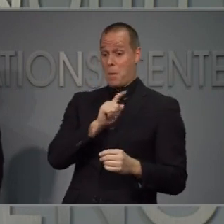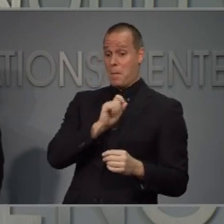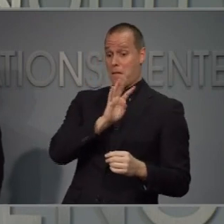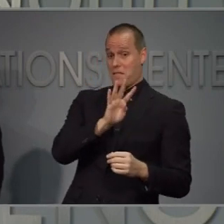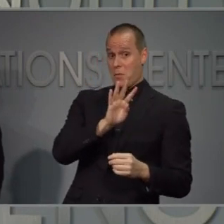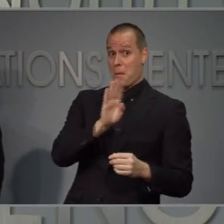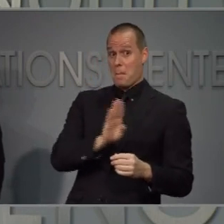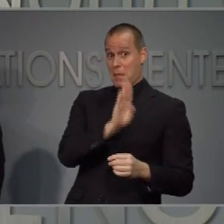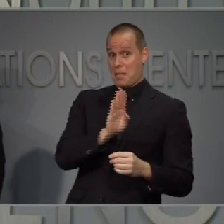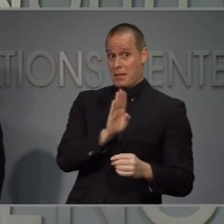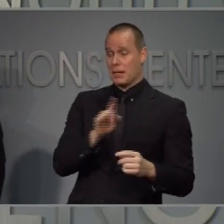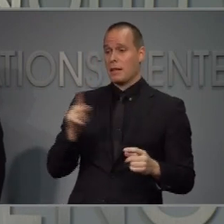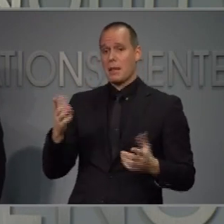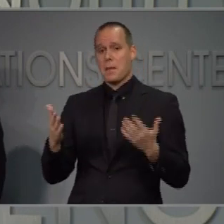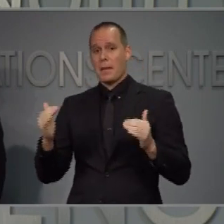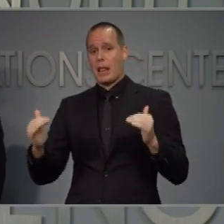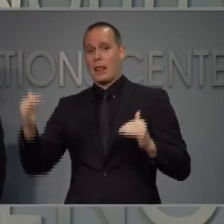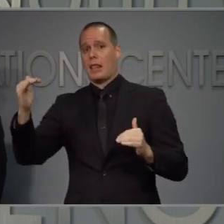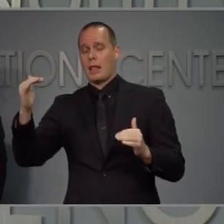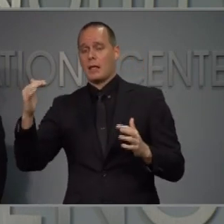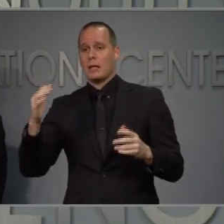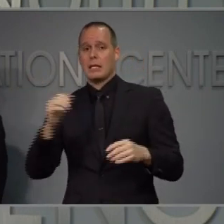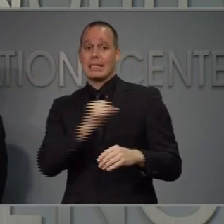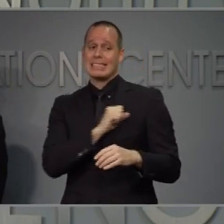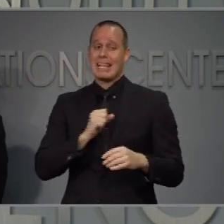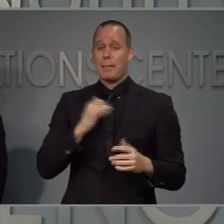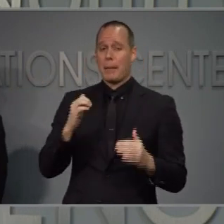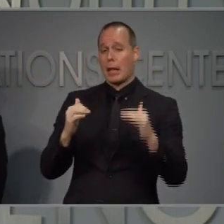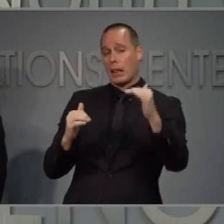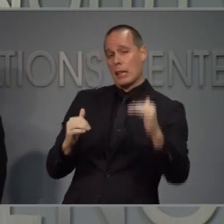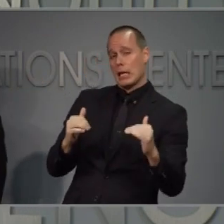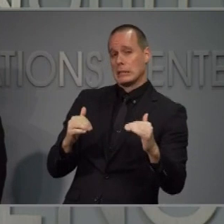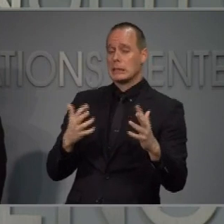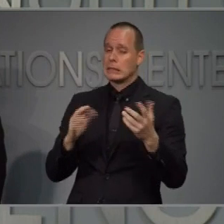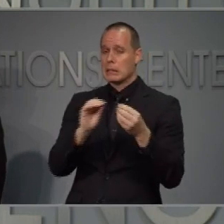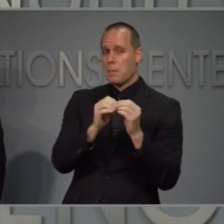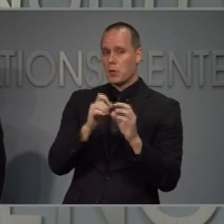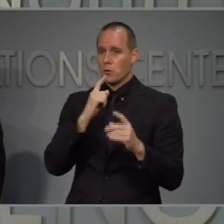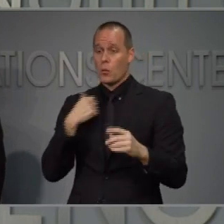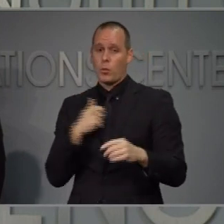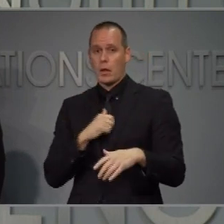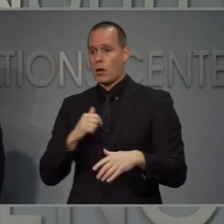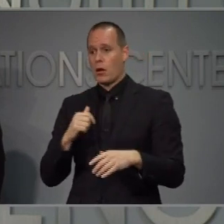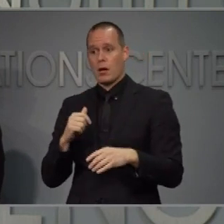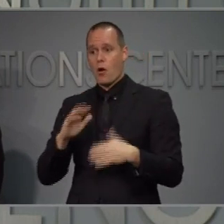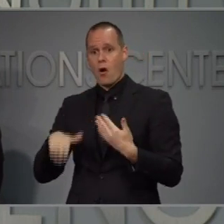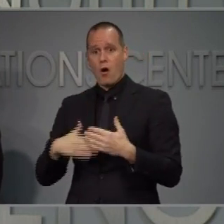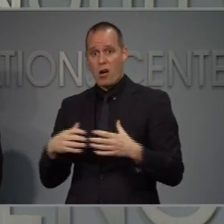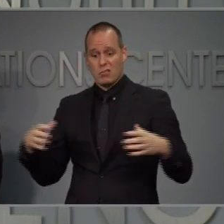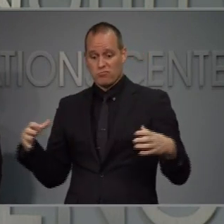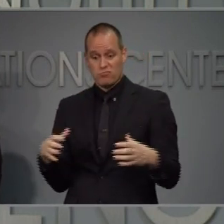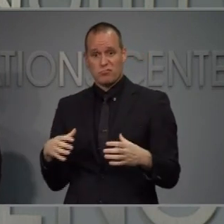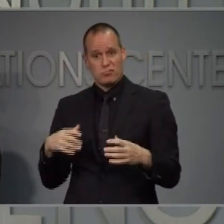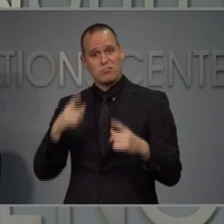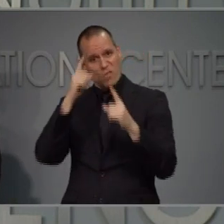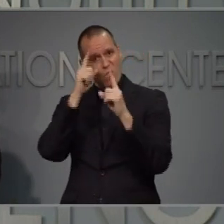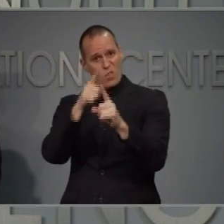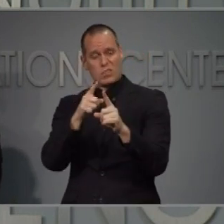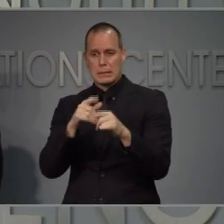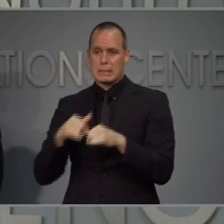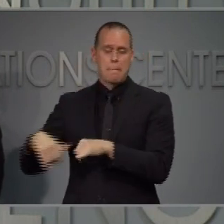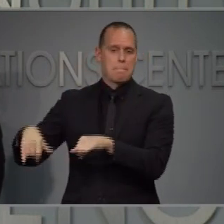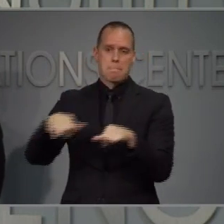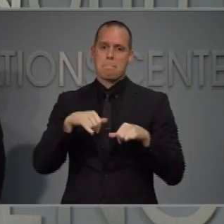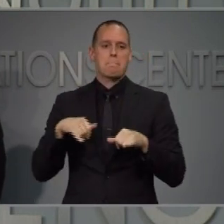The Senate budget may be a little less. I think we all want to go in the same direction, and we're hoping that